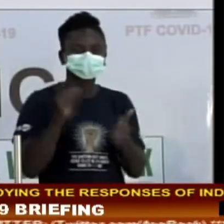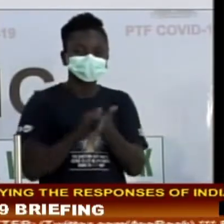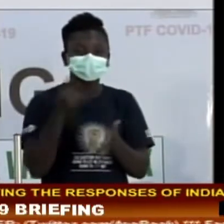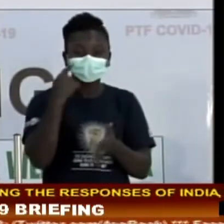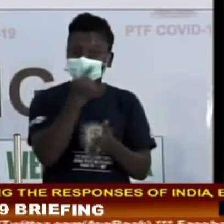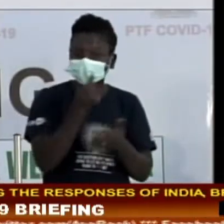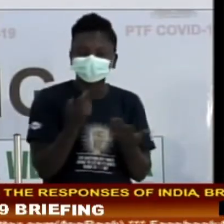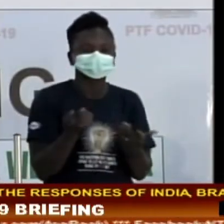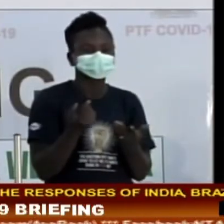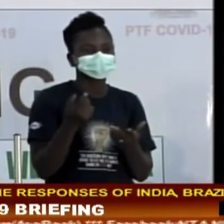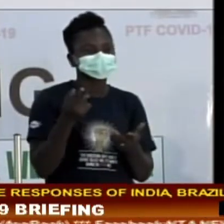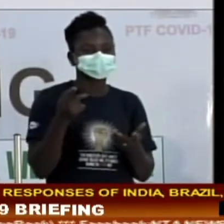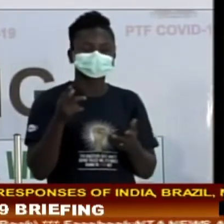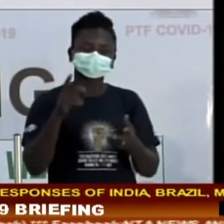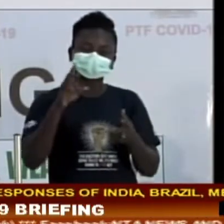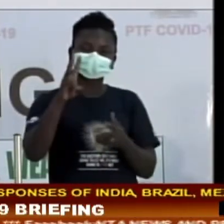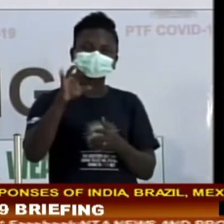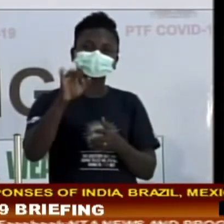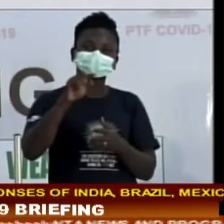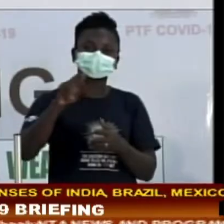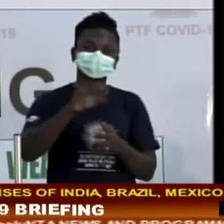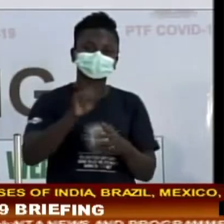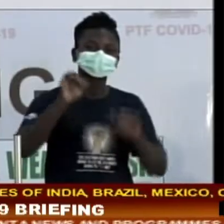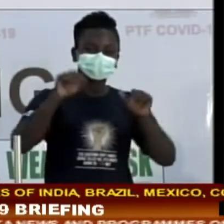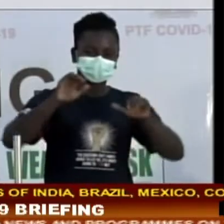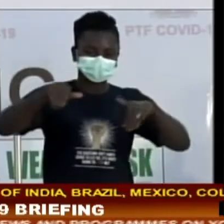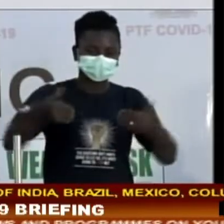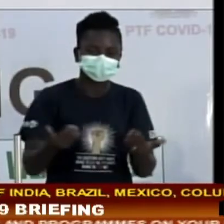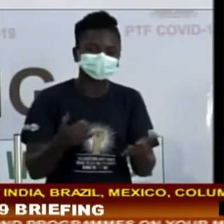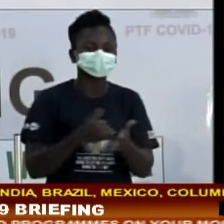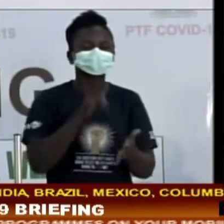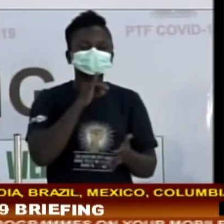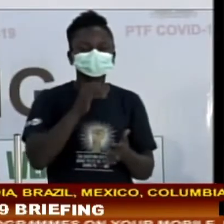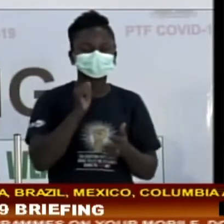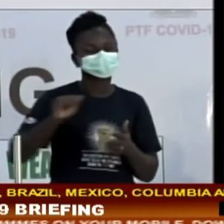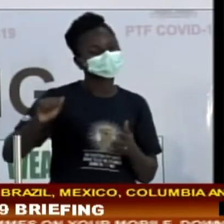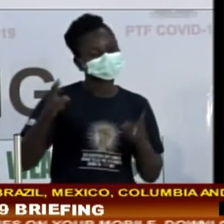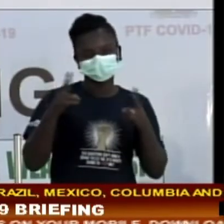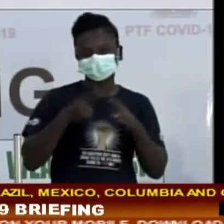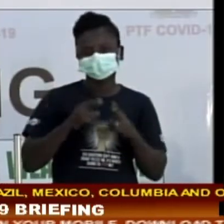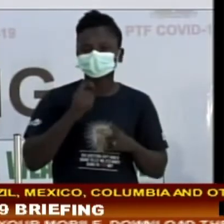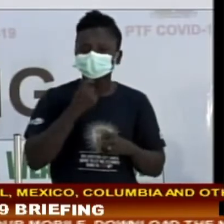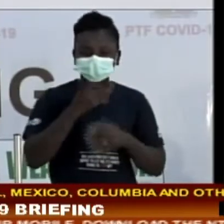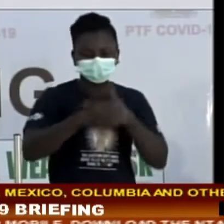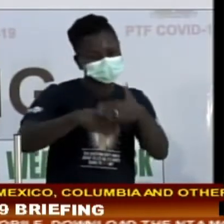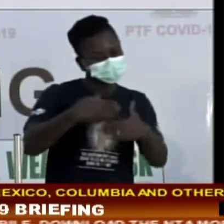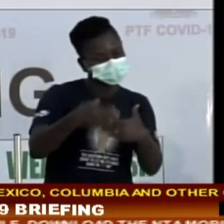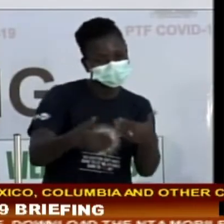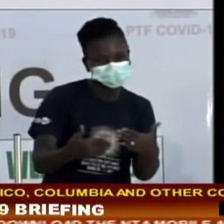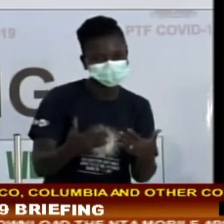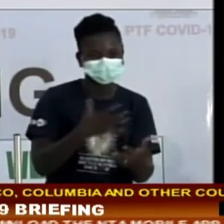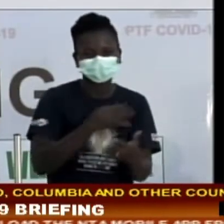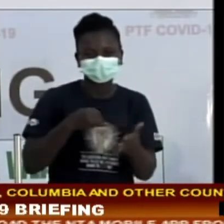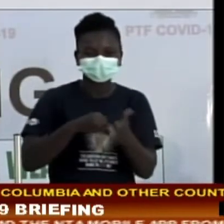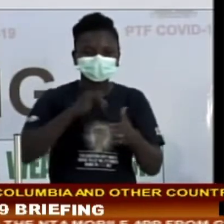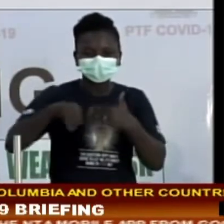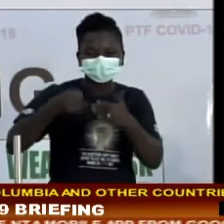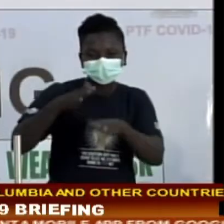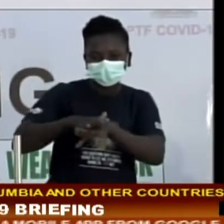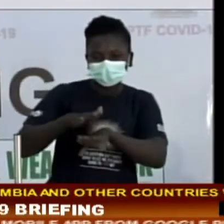give uh surrounding Debs so it's a very meticulous uh uh procedure and it is going